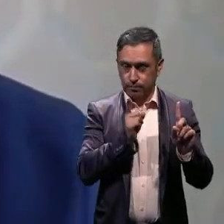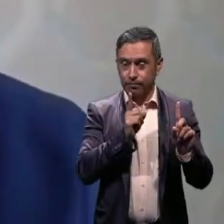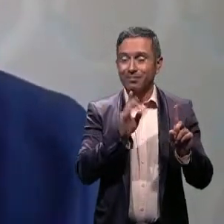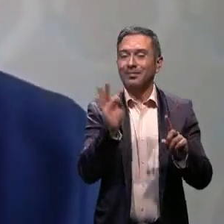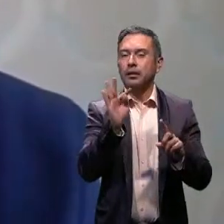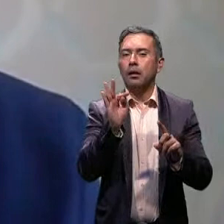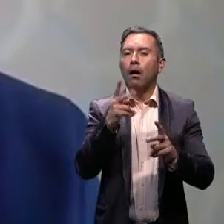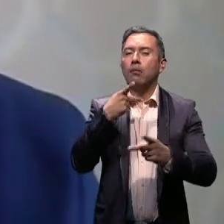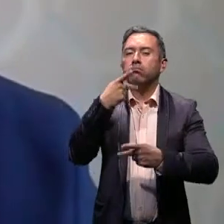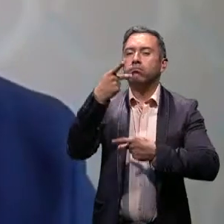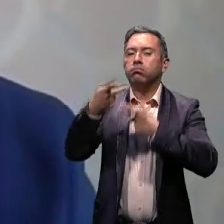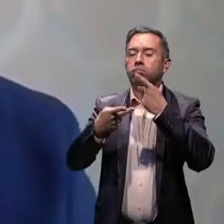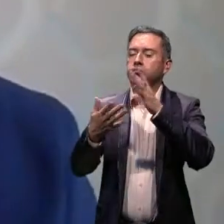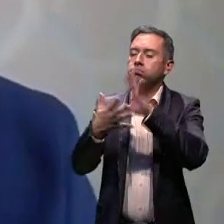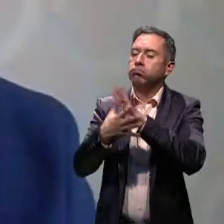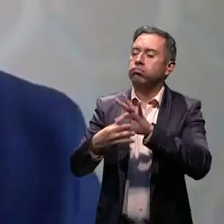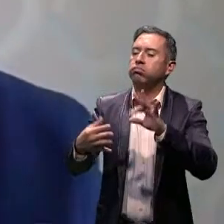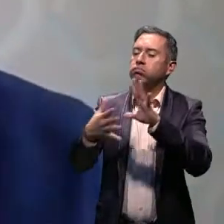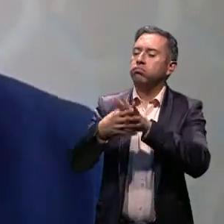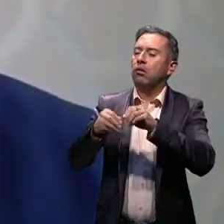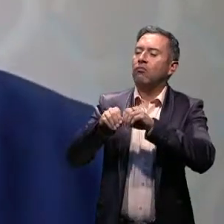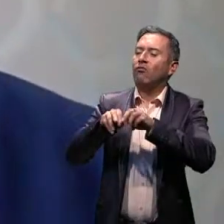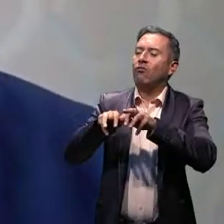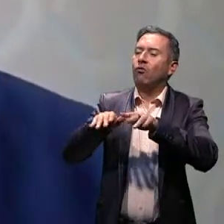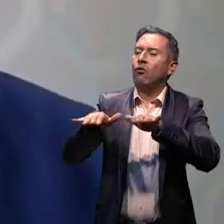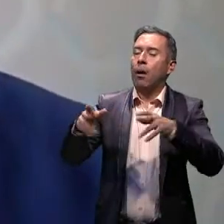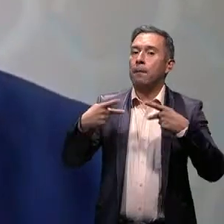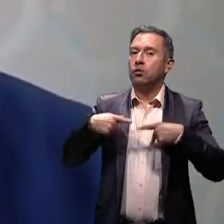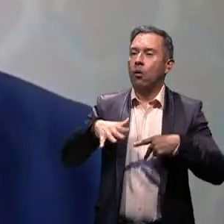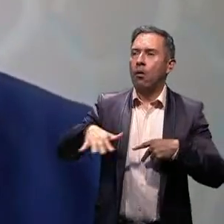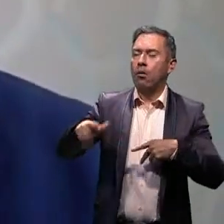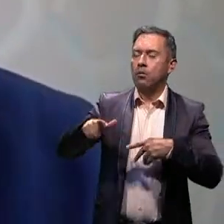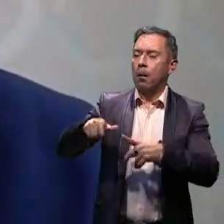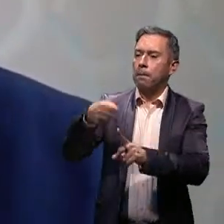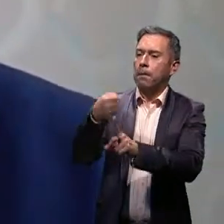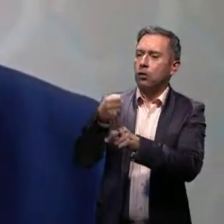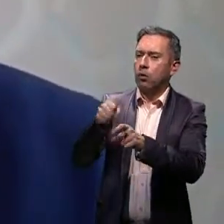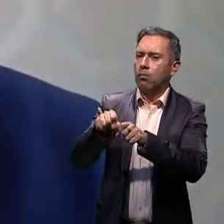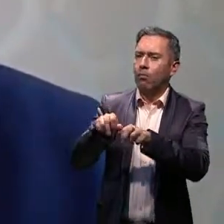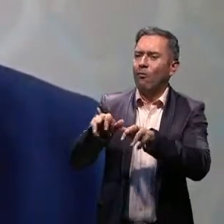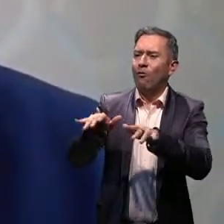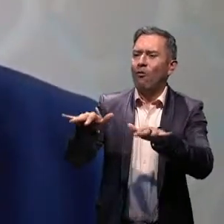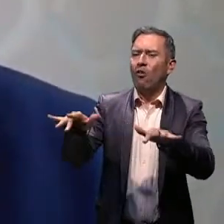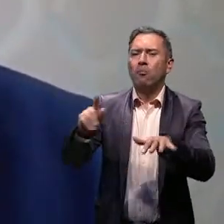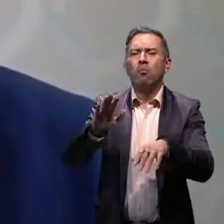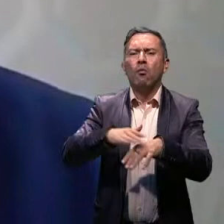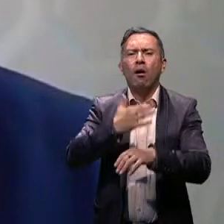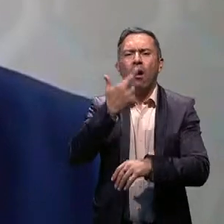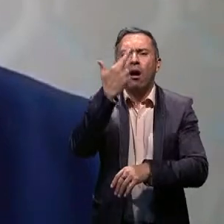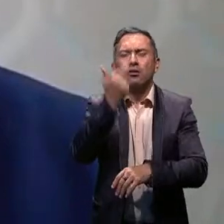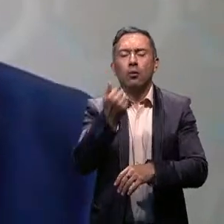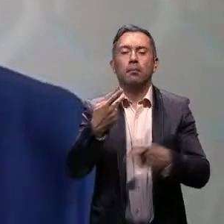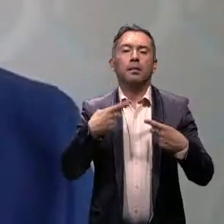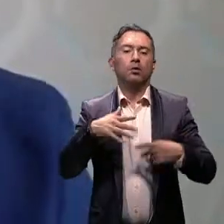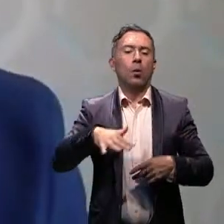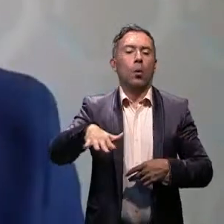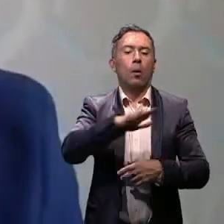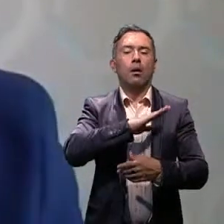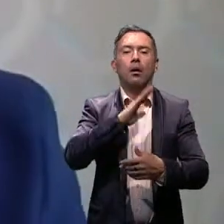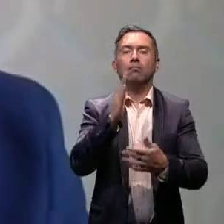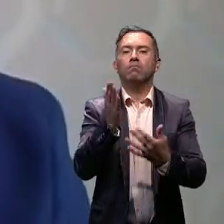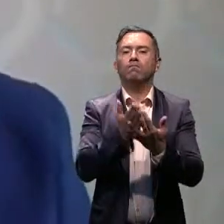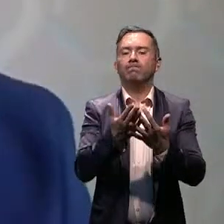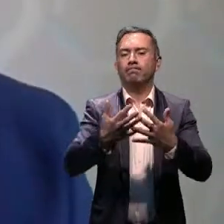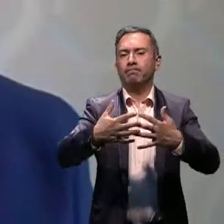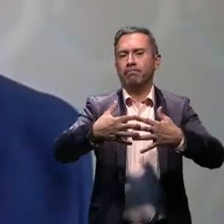these discourses are deepened so much in the society, is because the society is polarized and there is a half